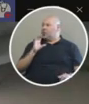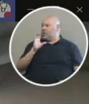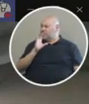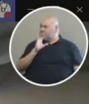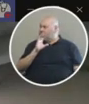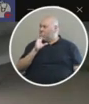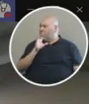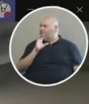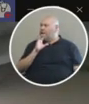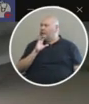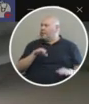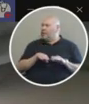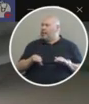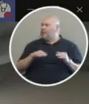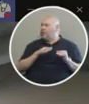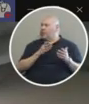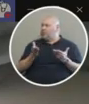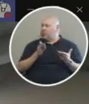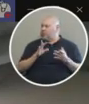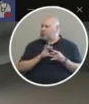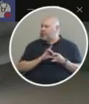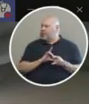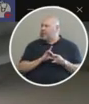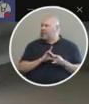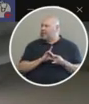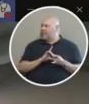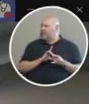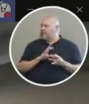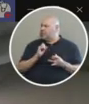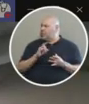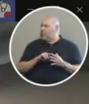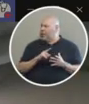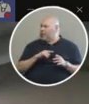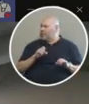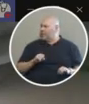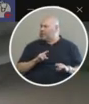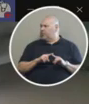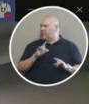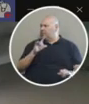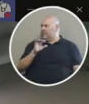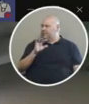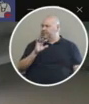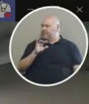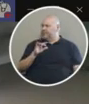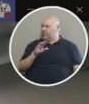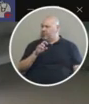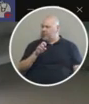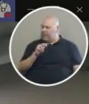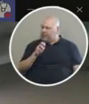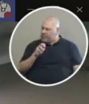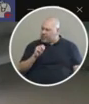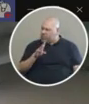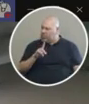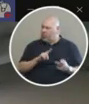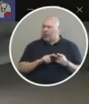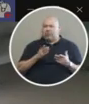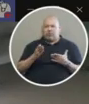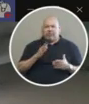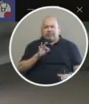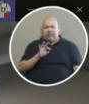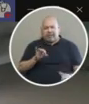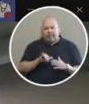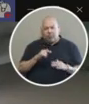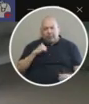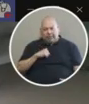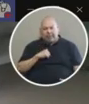explore the level of service related to street maintenance and potential additional revenue or a service fee that we